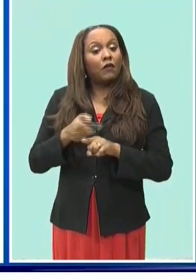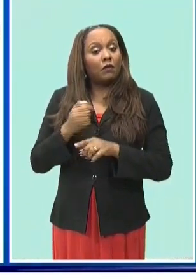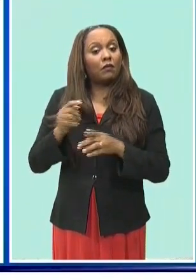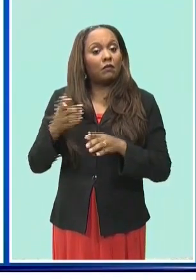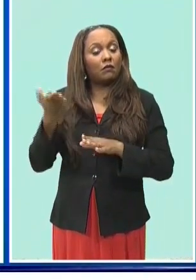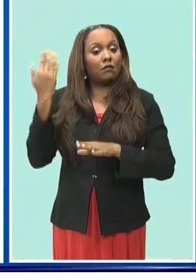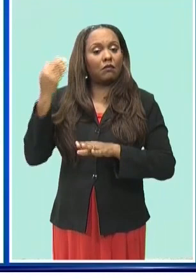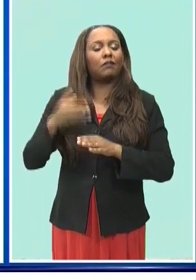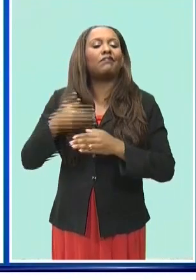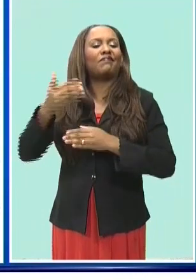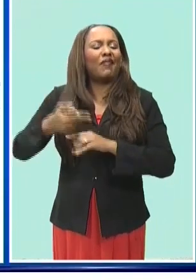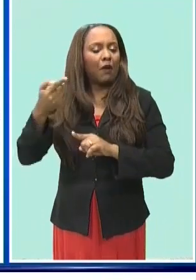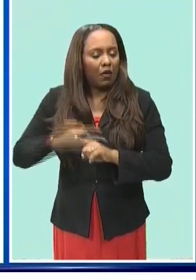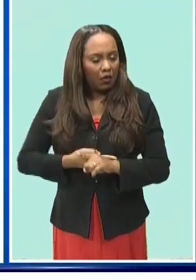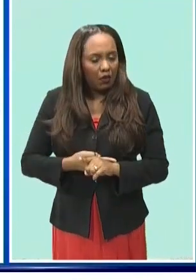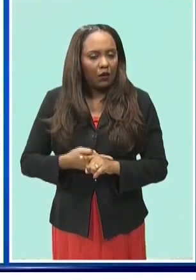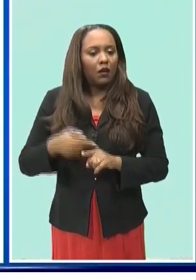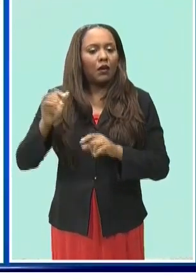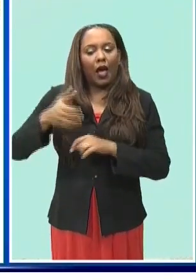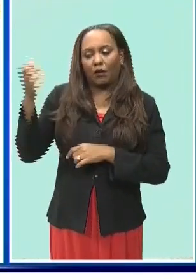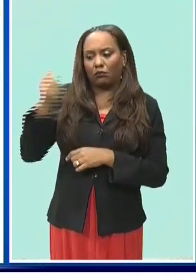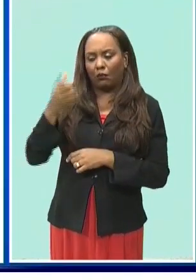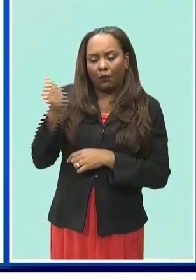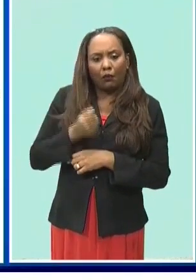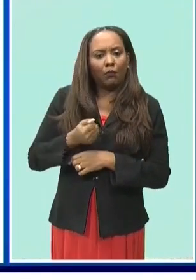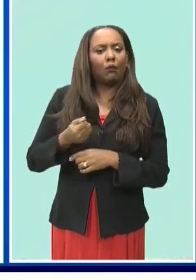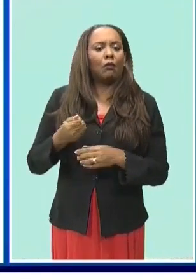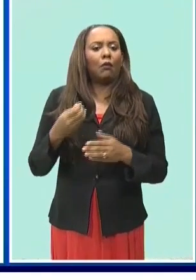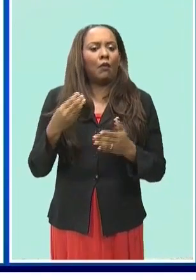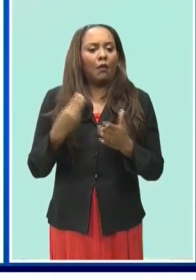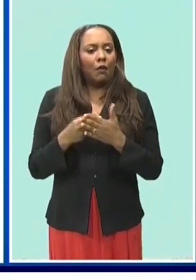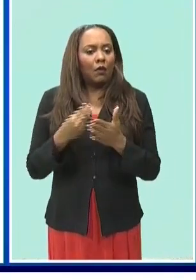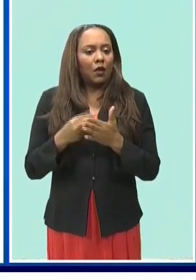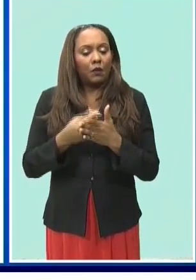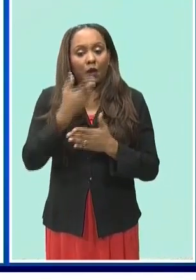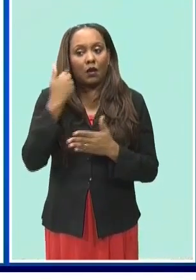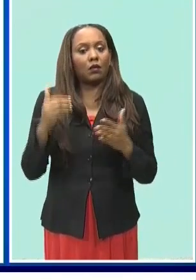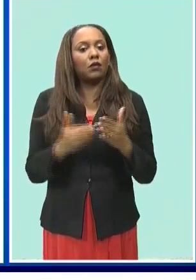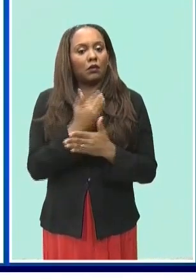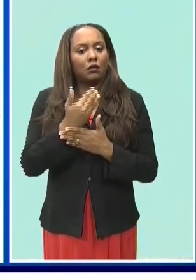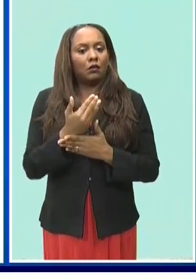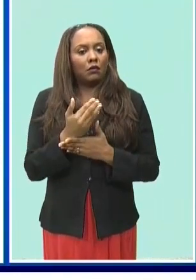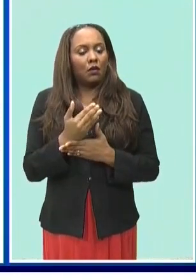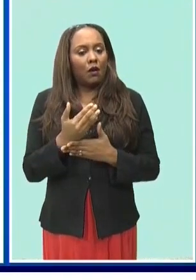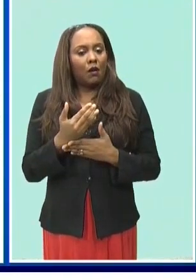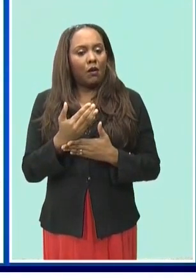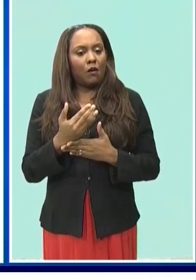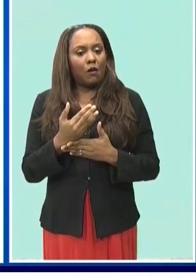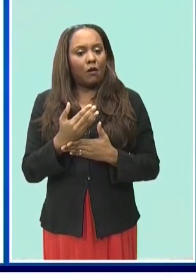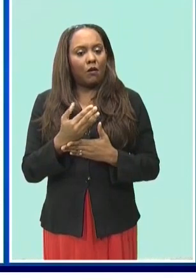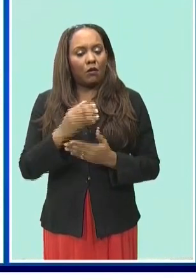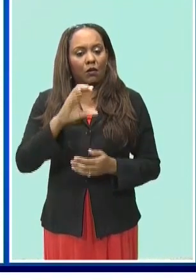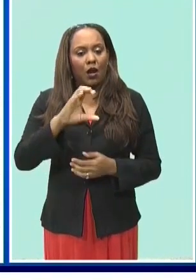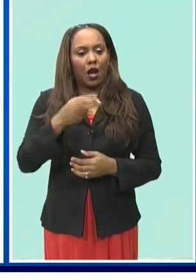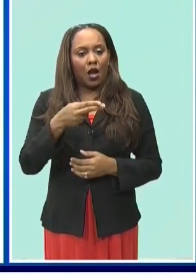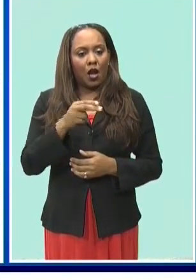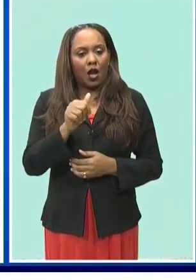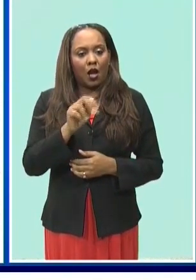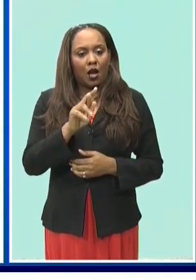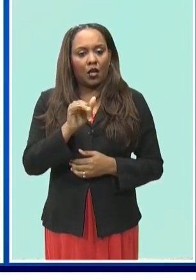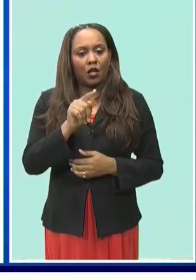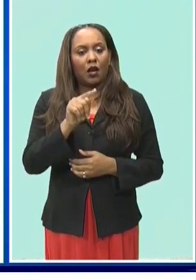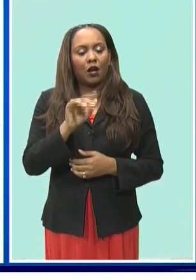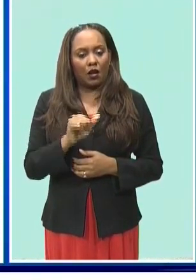to access several scholarships and grants. The opportunity comes through the newly launched Oliver and Janet St. John Christian and Hyacinth